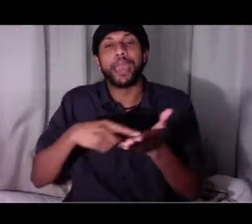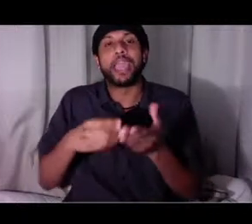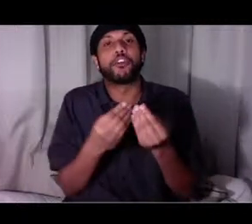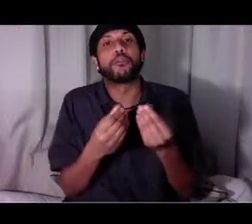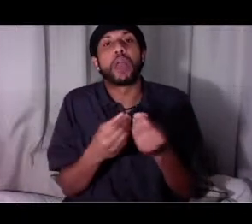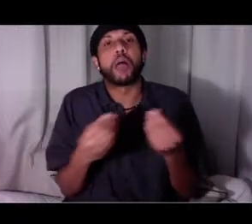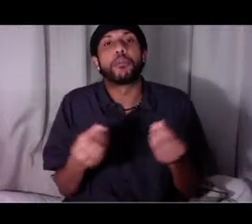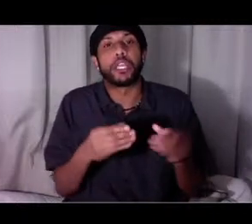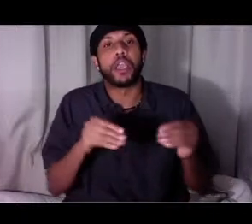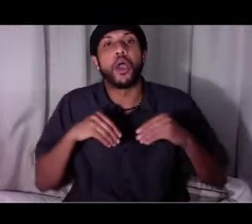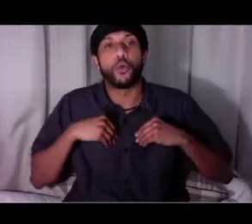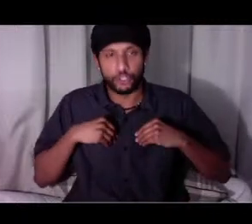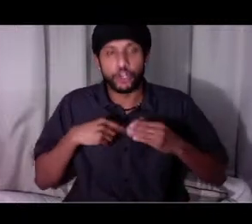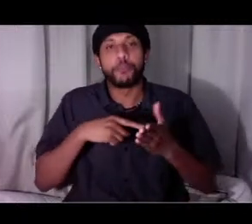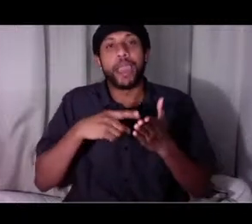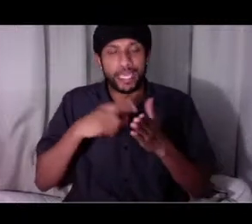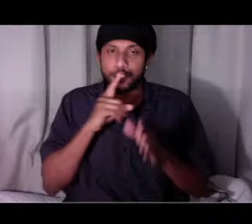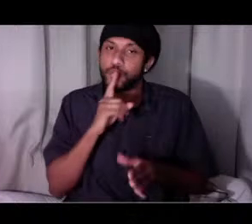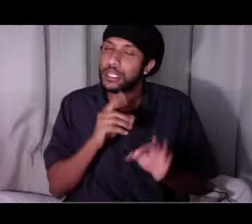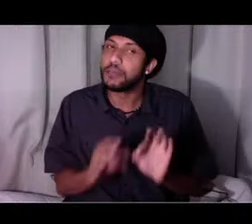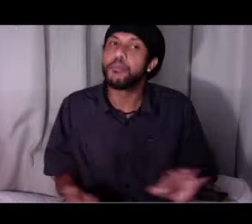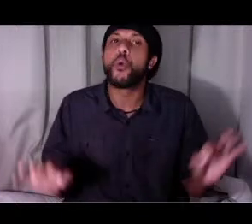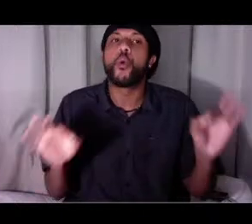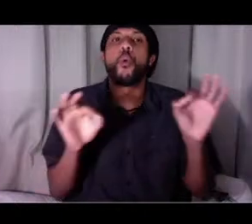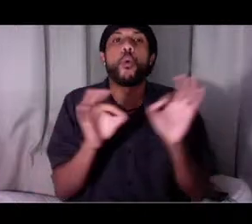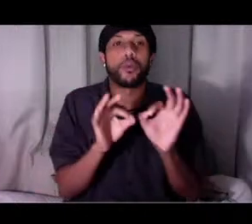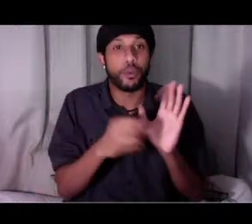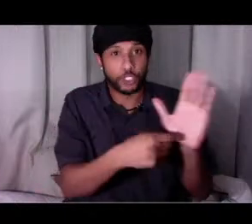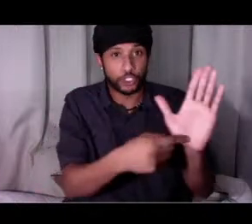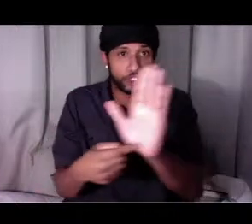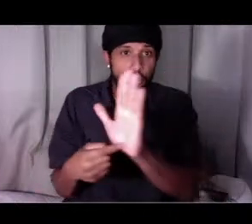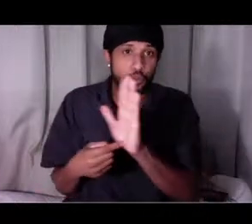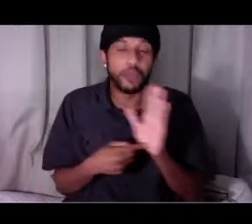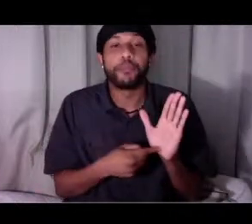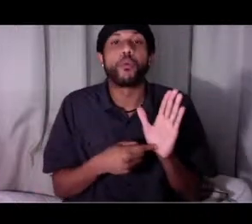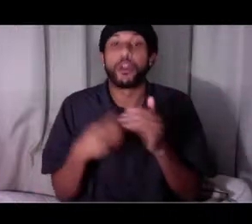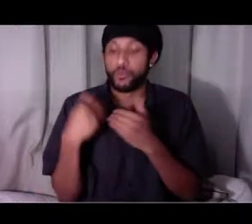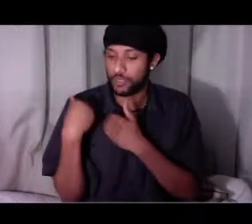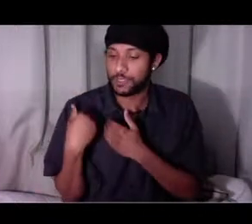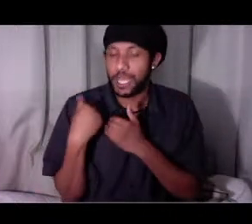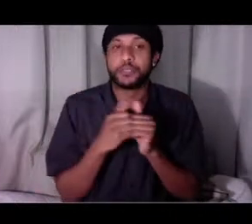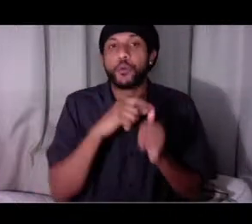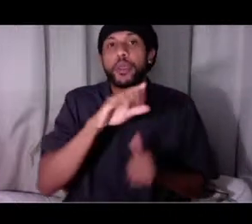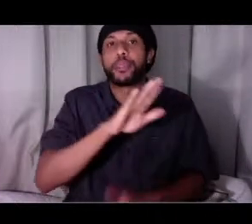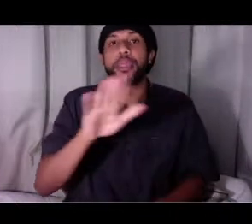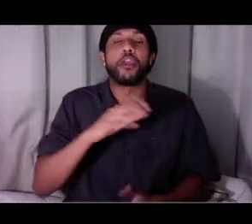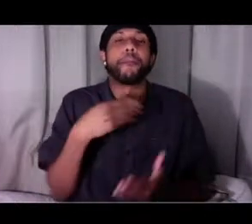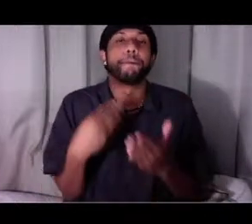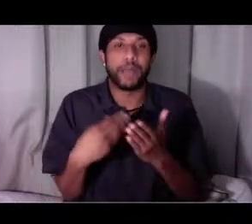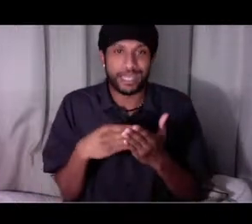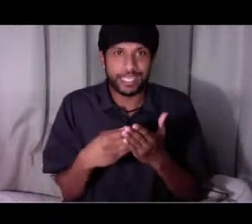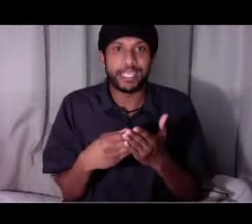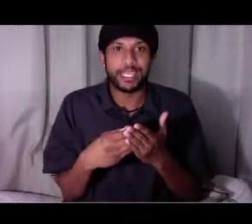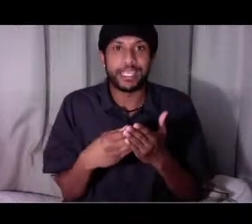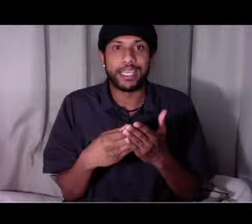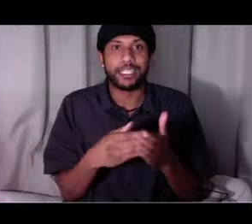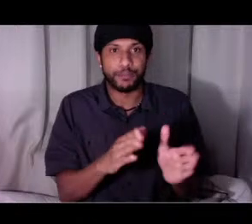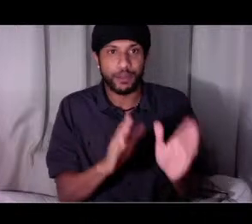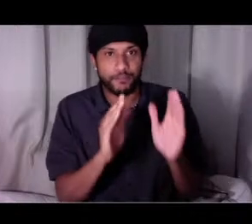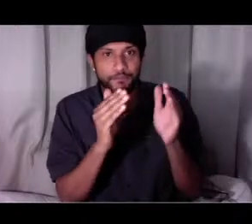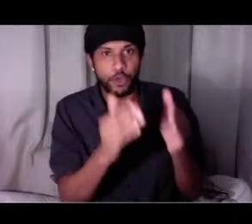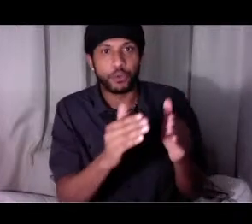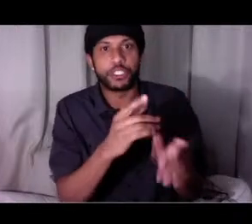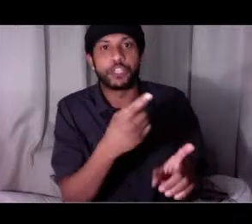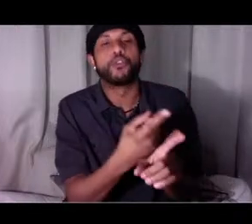paying and it's important that we demonstrate to them that we're being responsible with that money and that money is going to the intended purpose which are